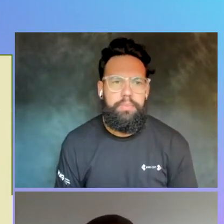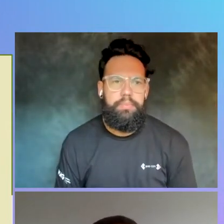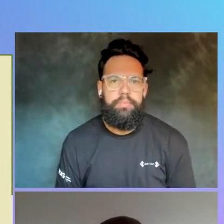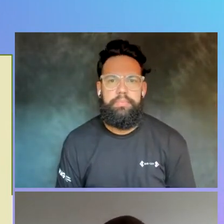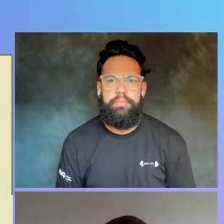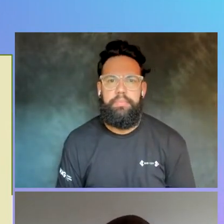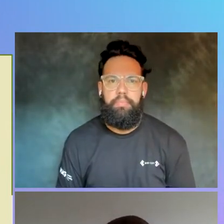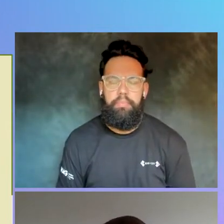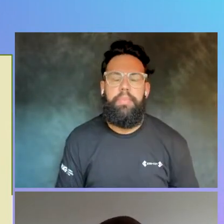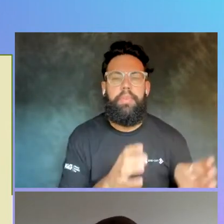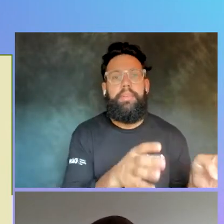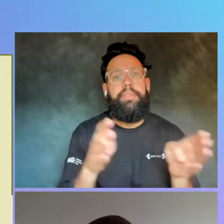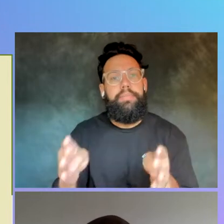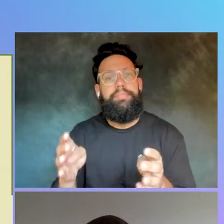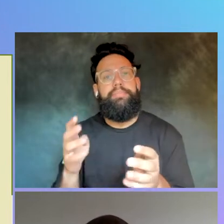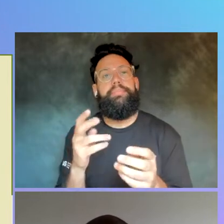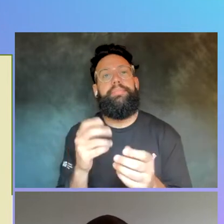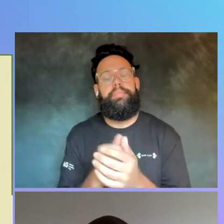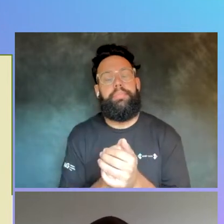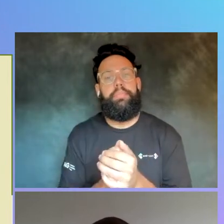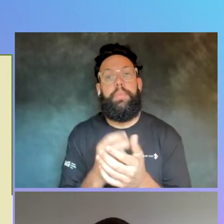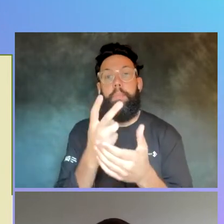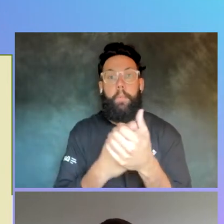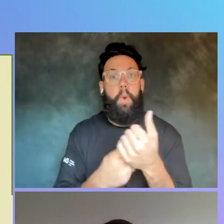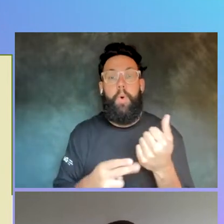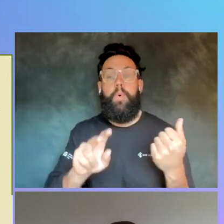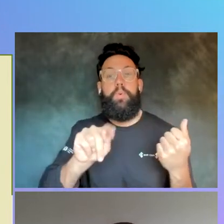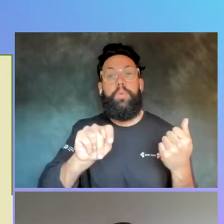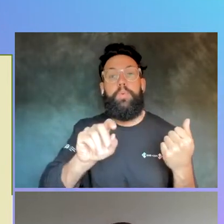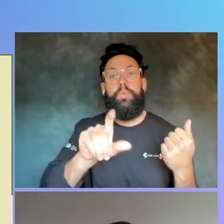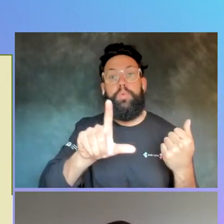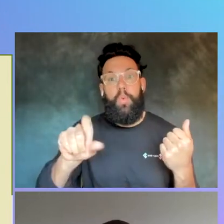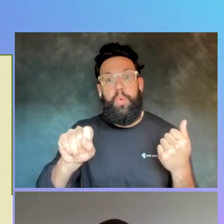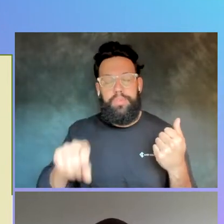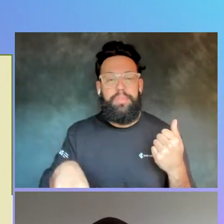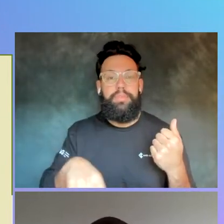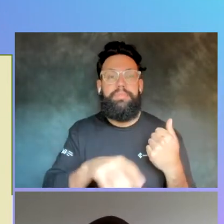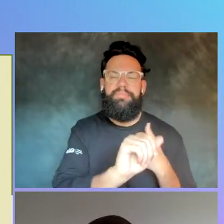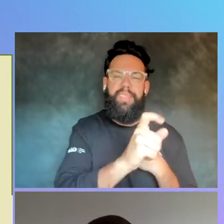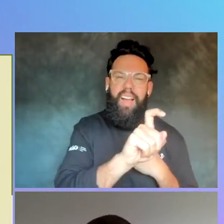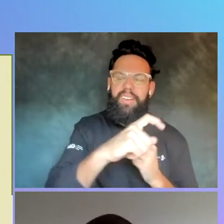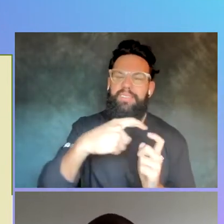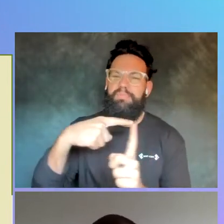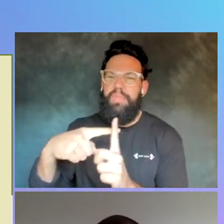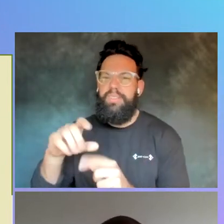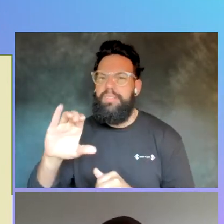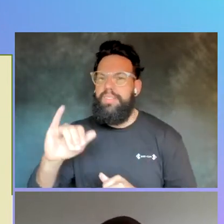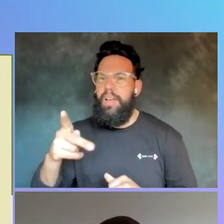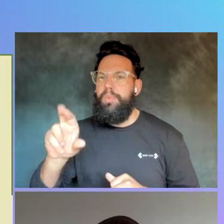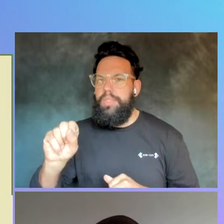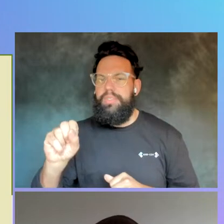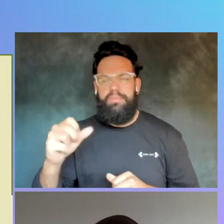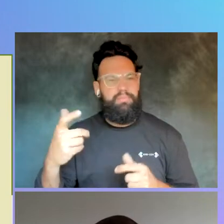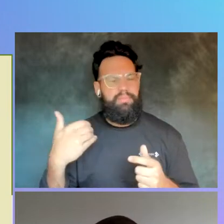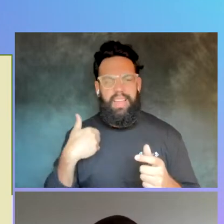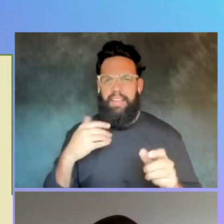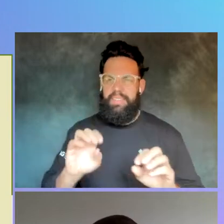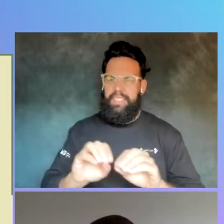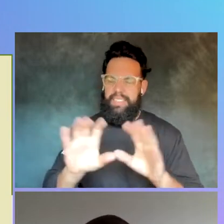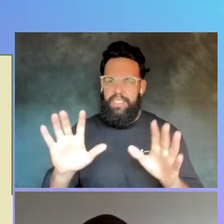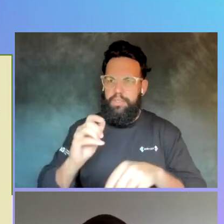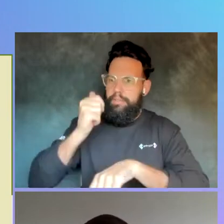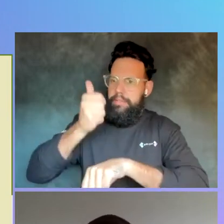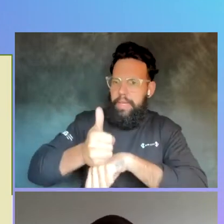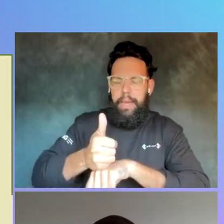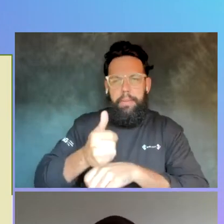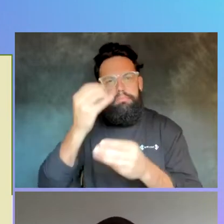Both tools, both the Cypress and the Axe Watcher, have an interactive setup guide that carries